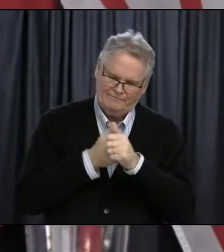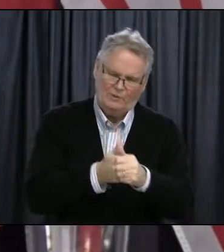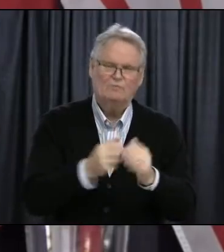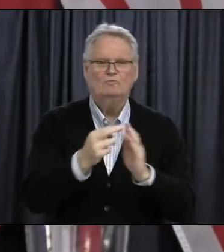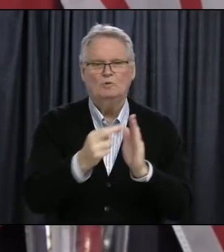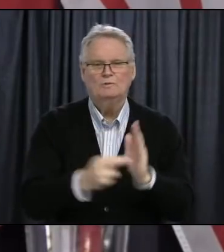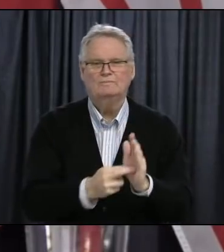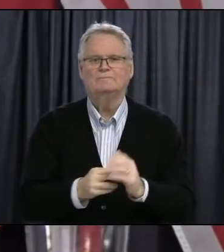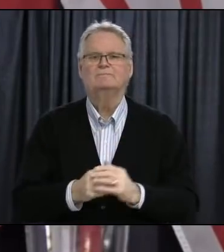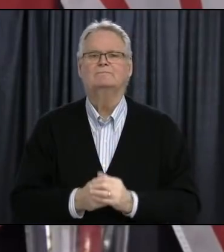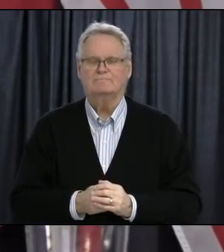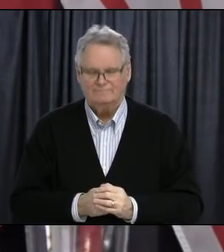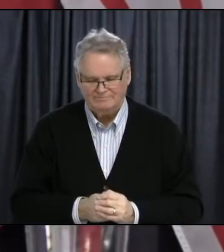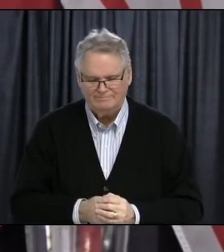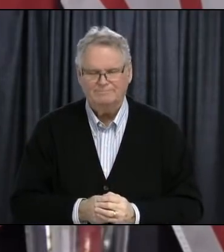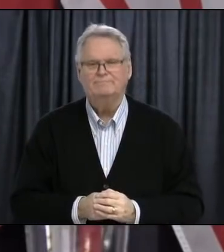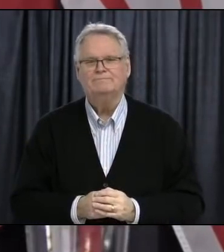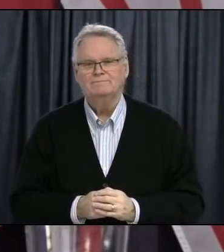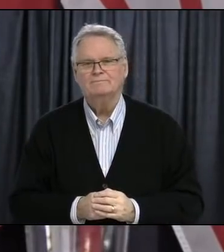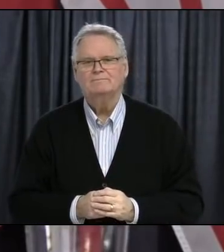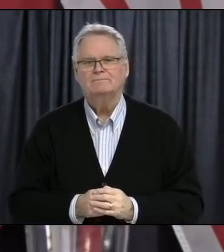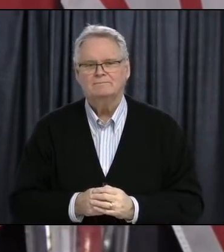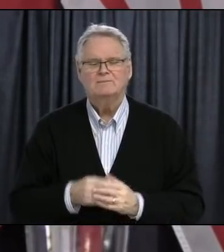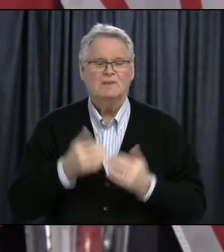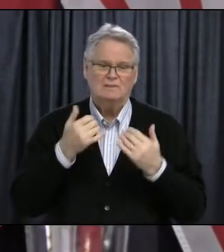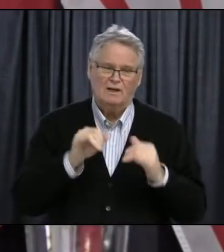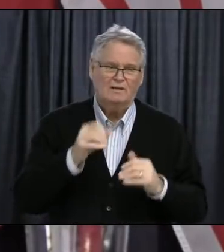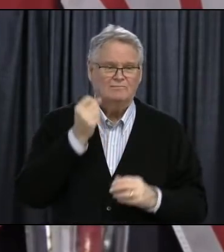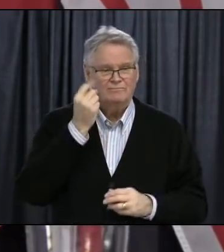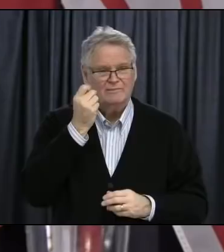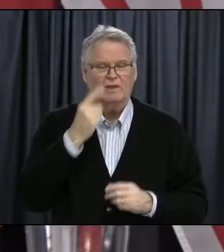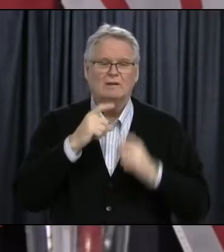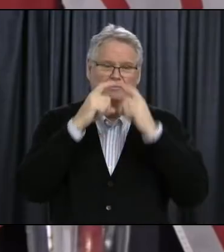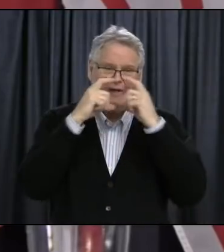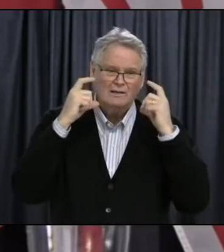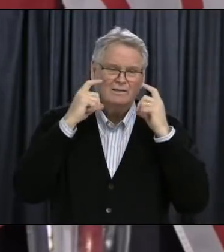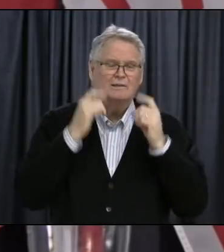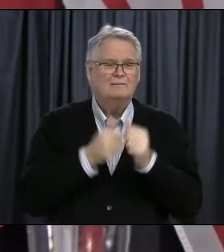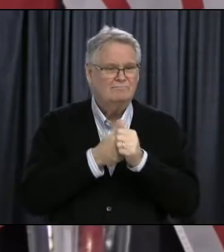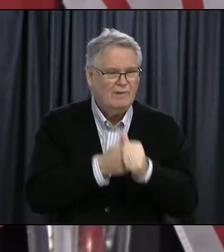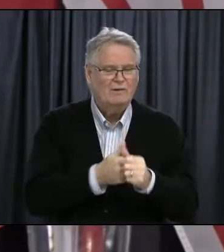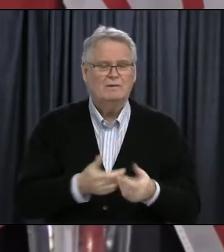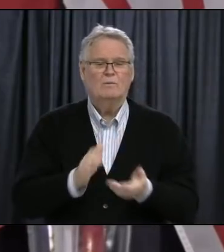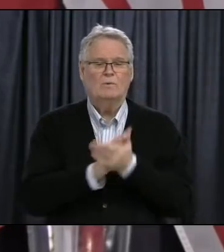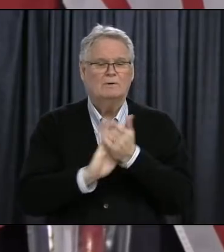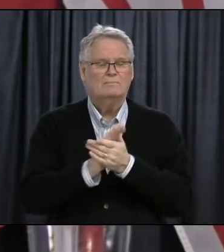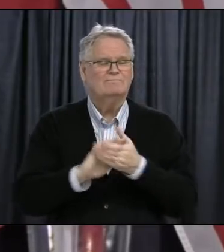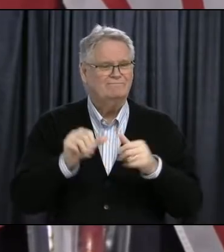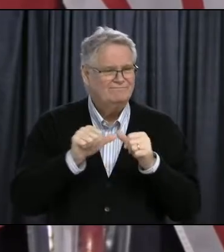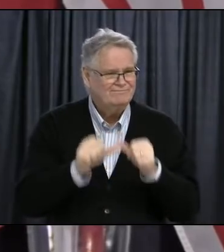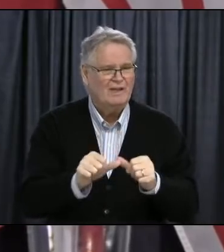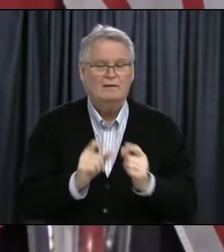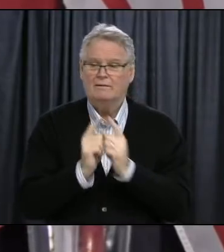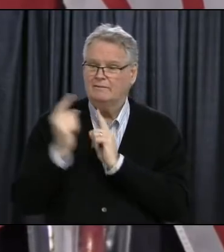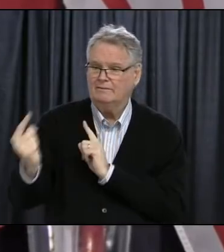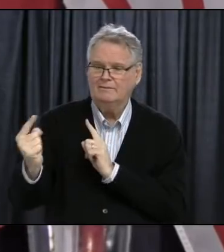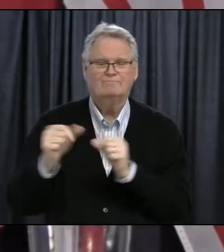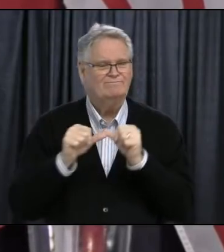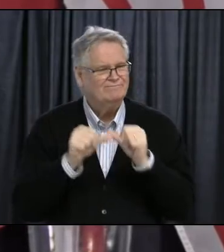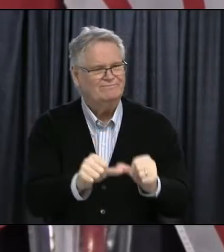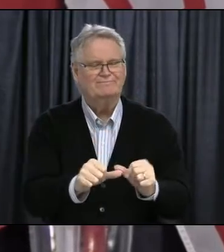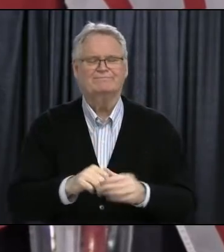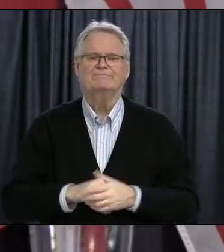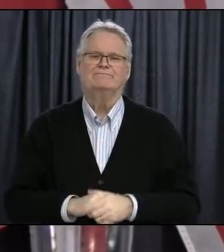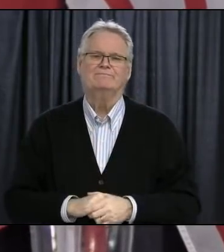properly. The COVID variant is still active in our province, and as we know, it's more contagious and more dangerous. As we have seen